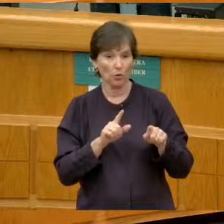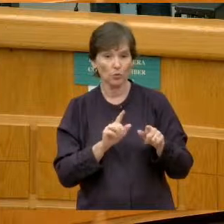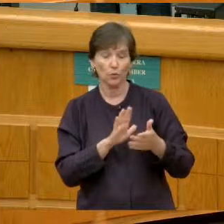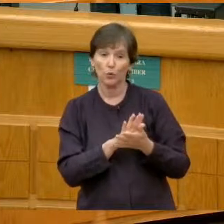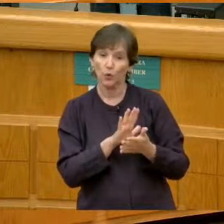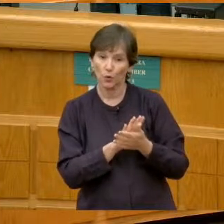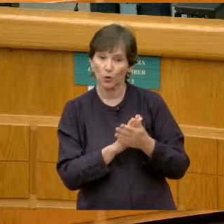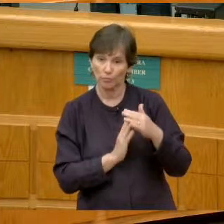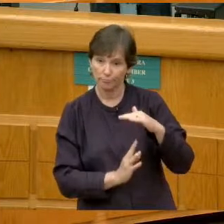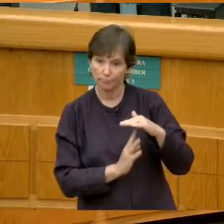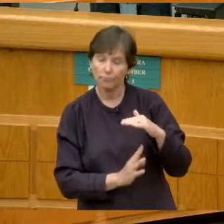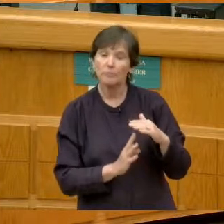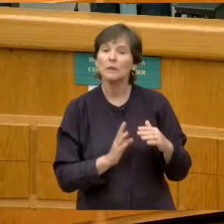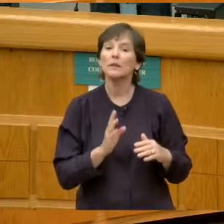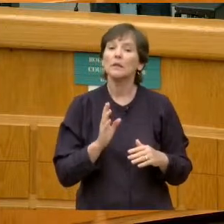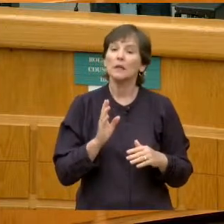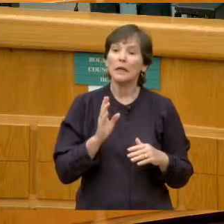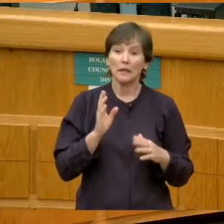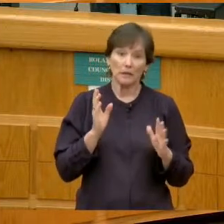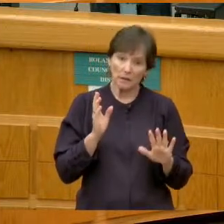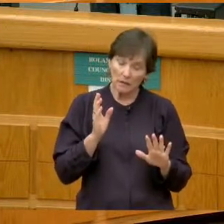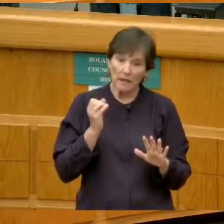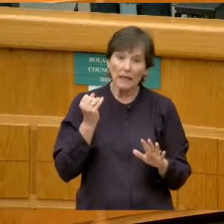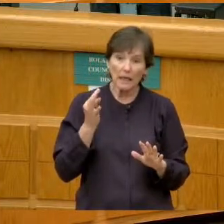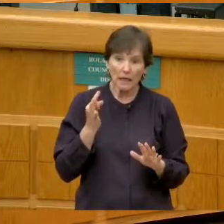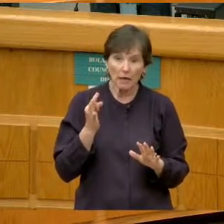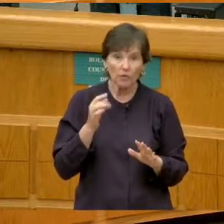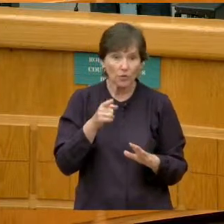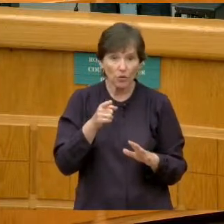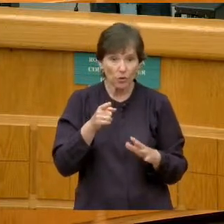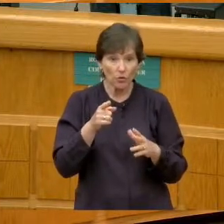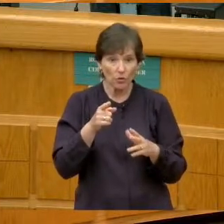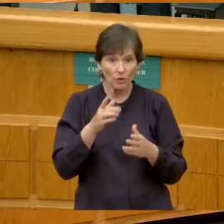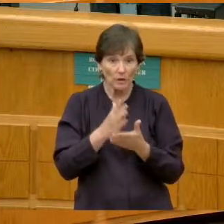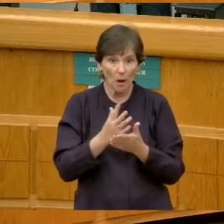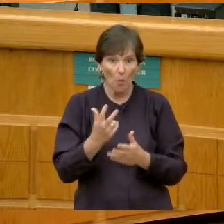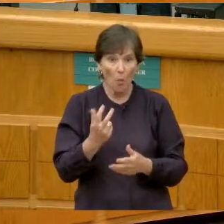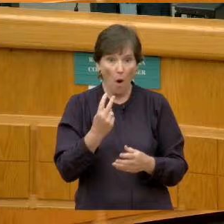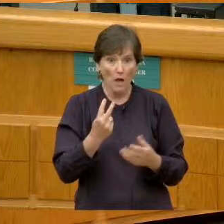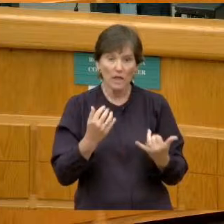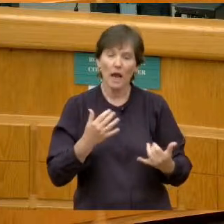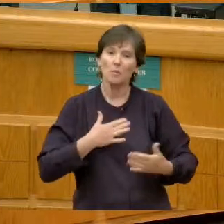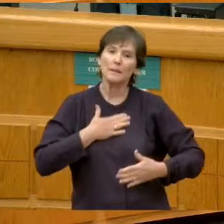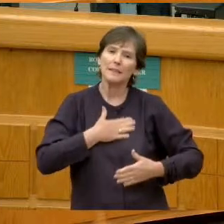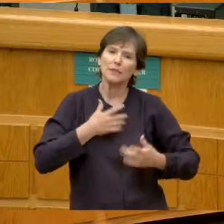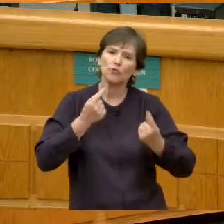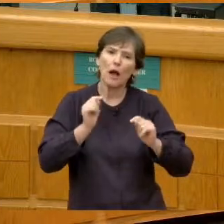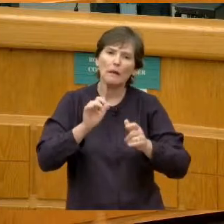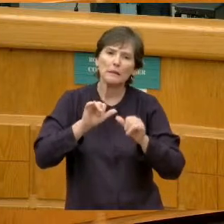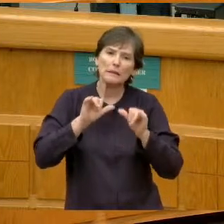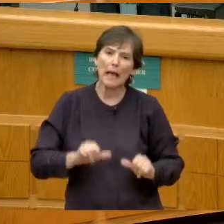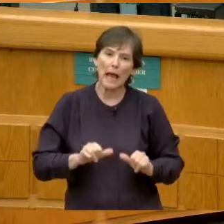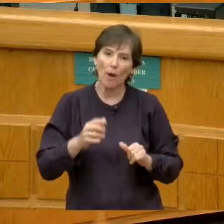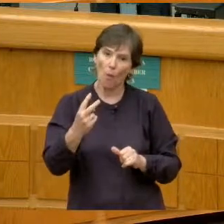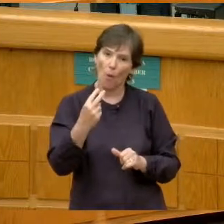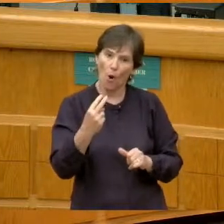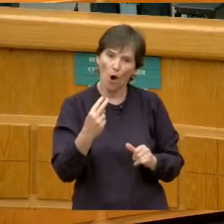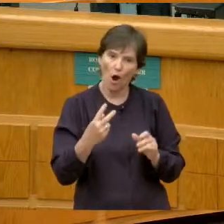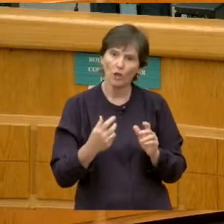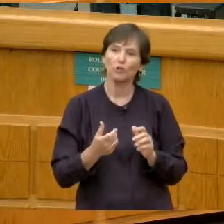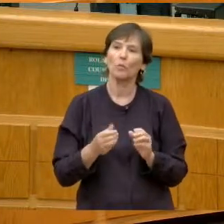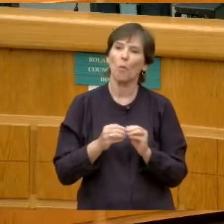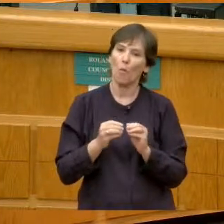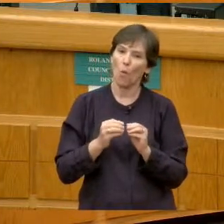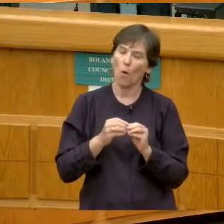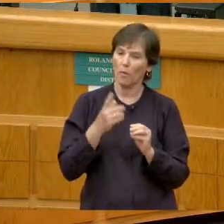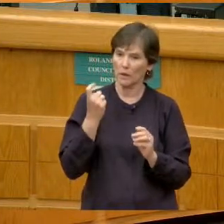had a tendency to leave here in the next few minutes, well, please stick around, because those are some important issues that are coming up that the health district